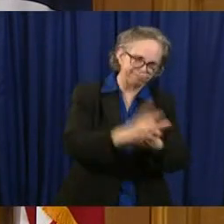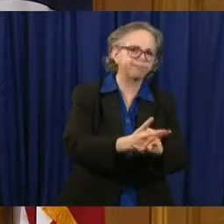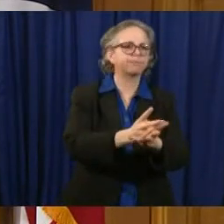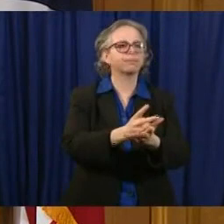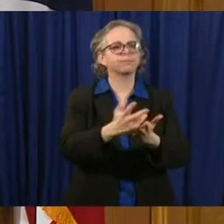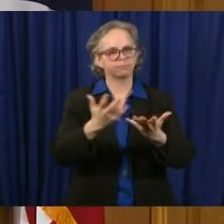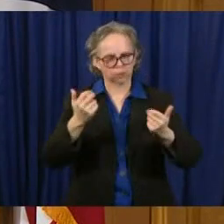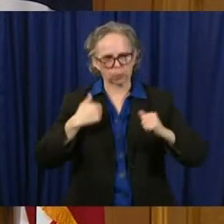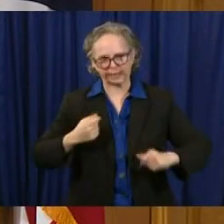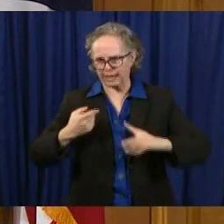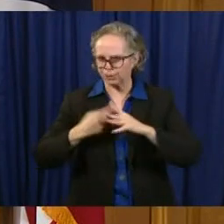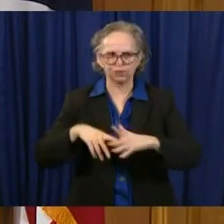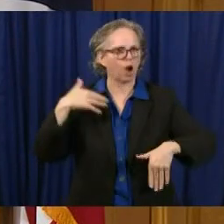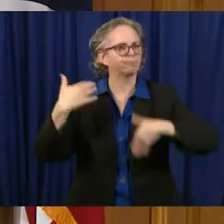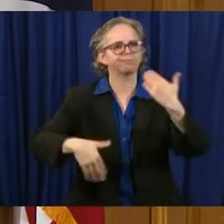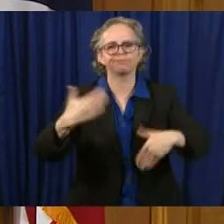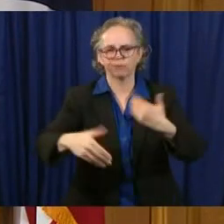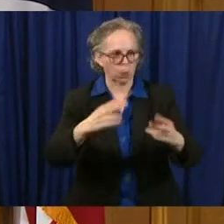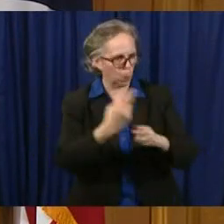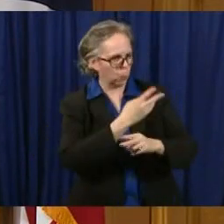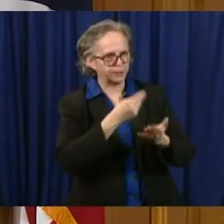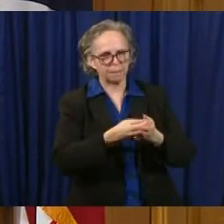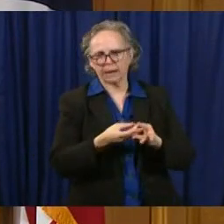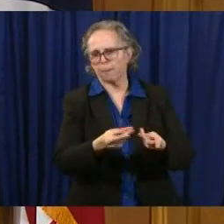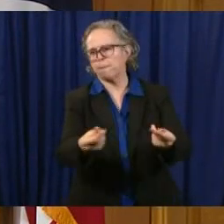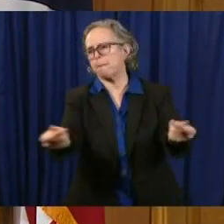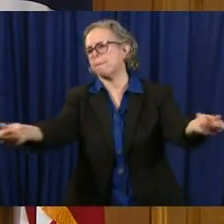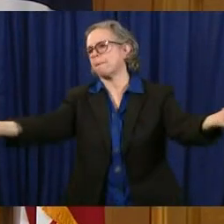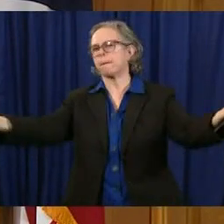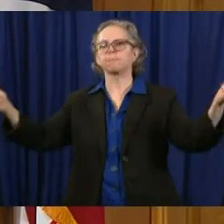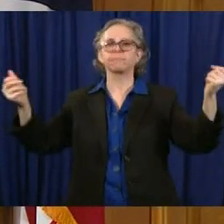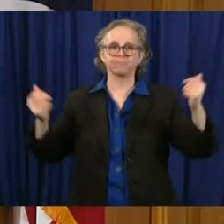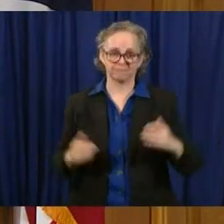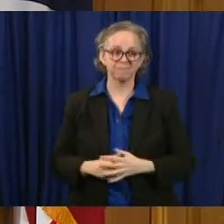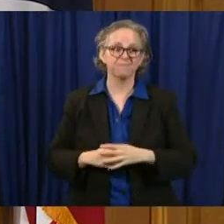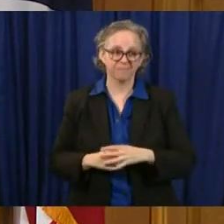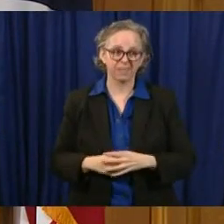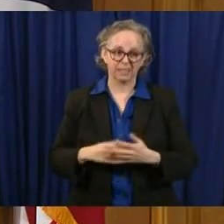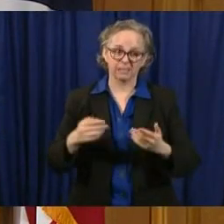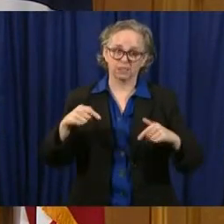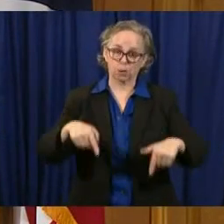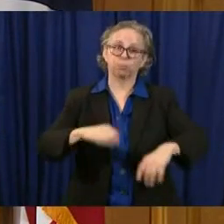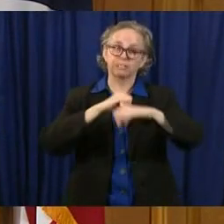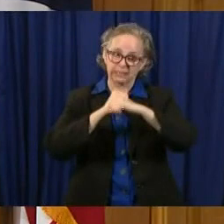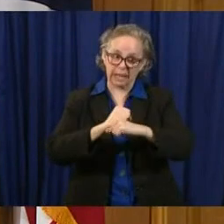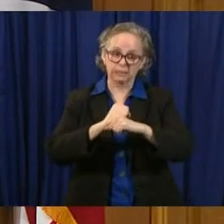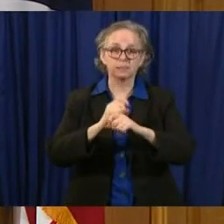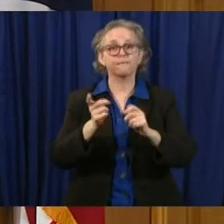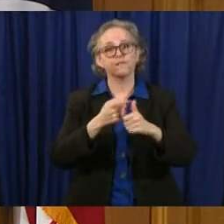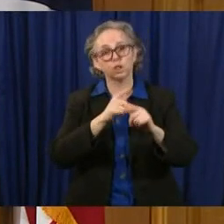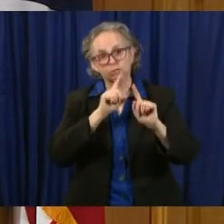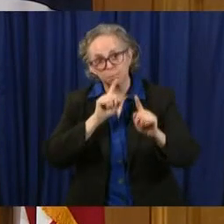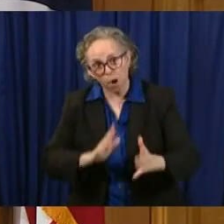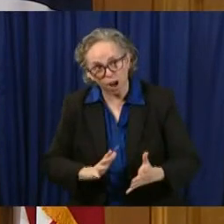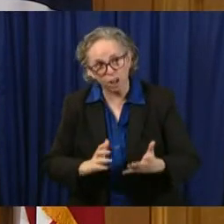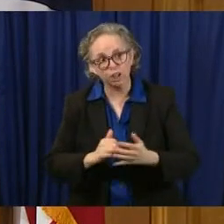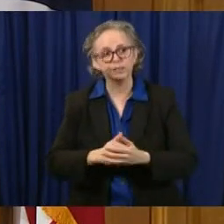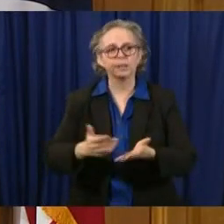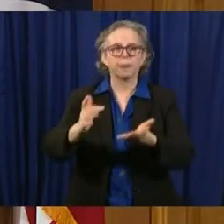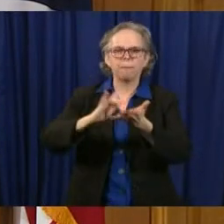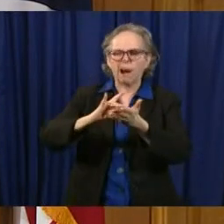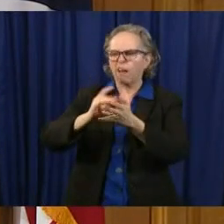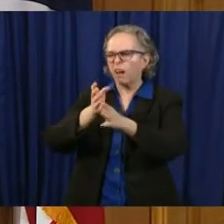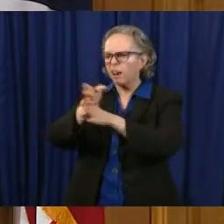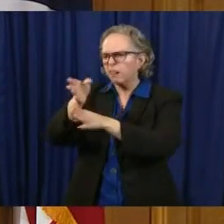the things that we need to do in Ohio to protect our first responders, our medical personnel, and